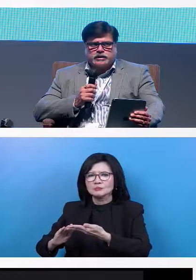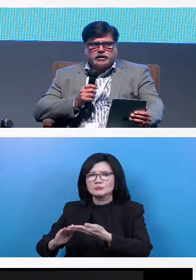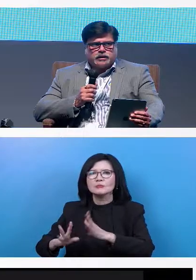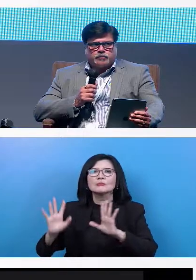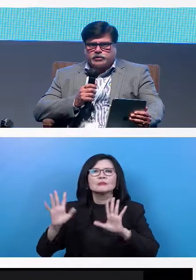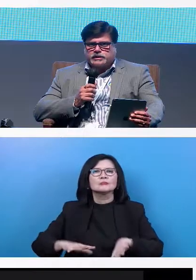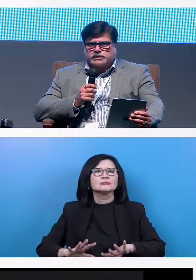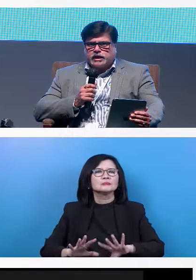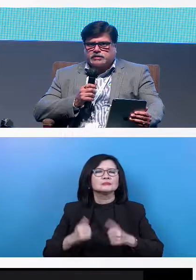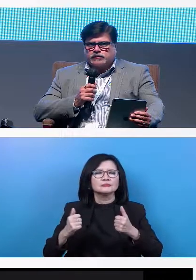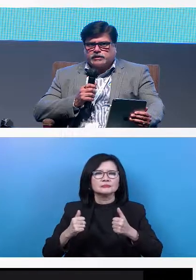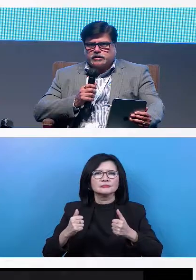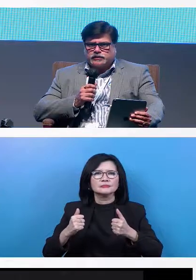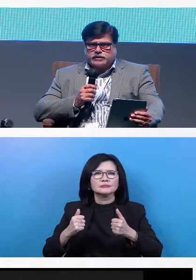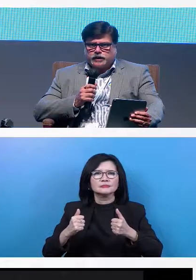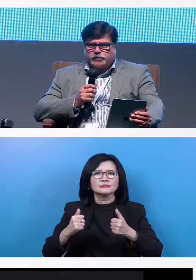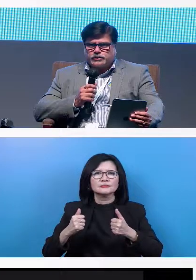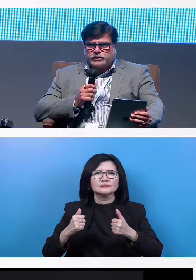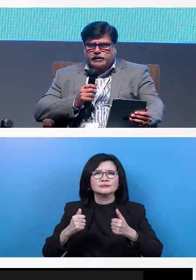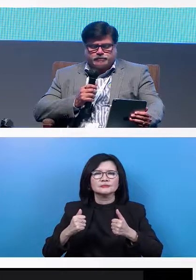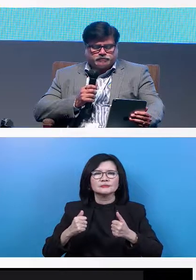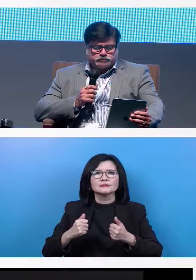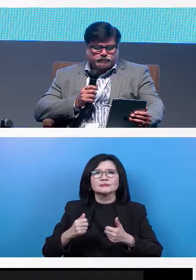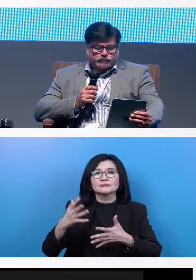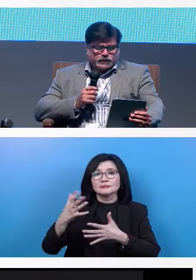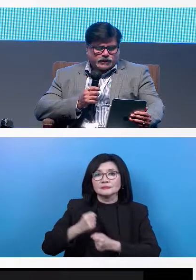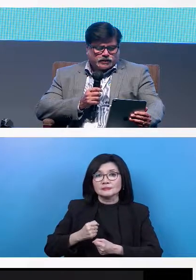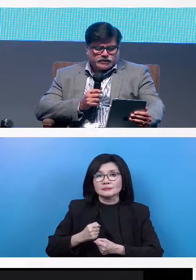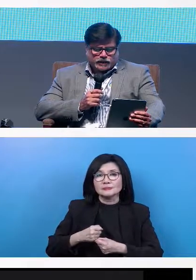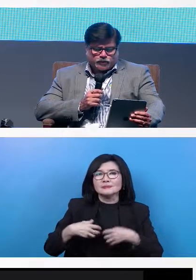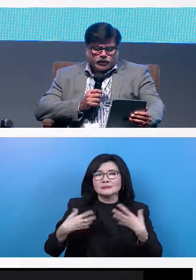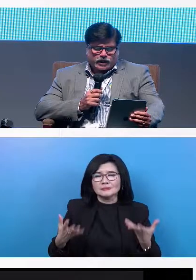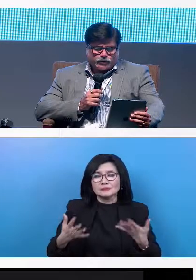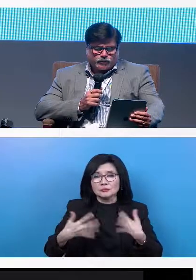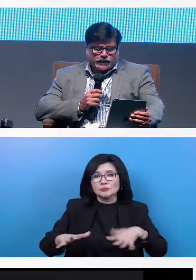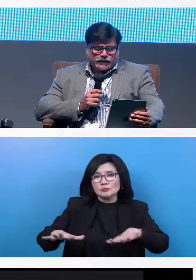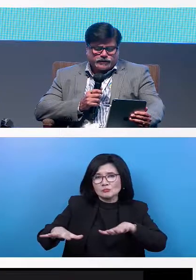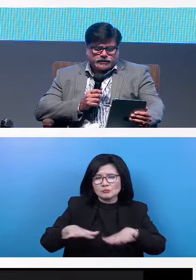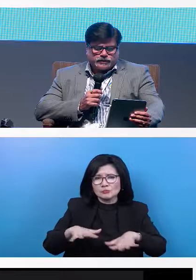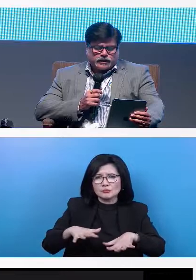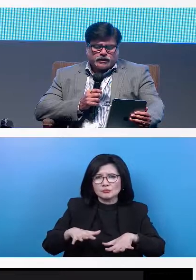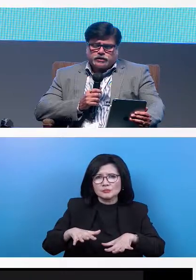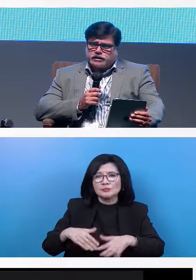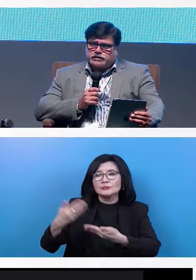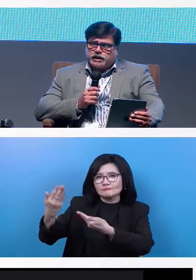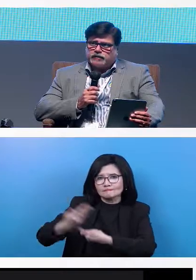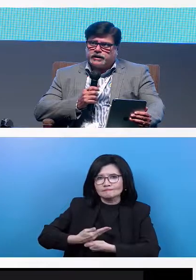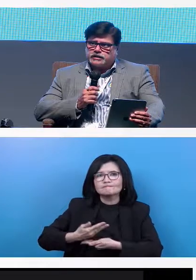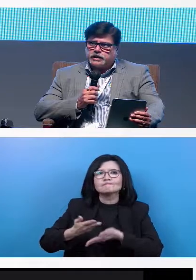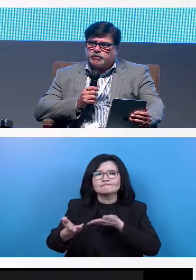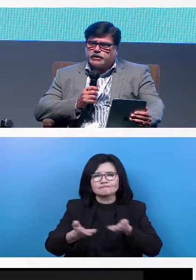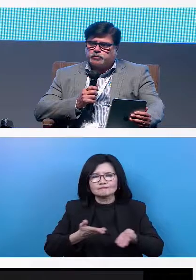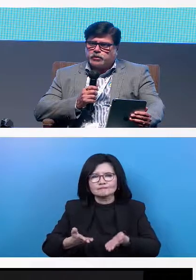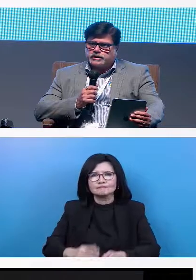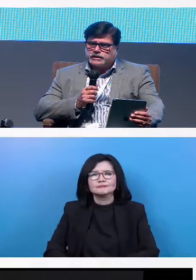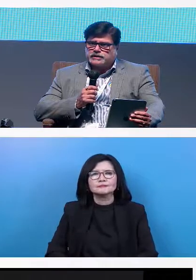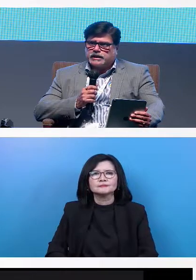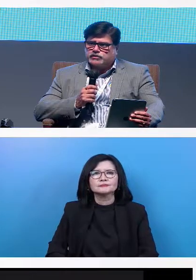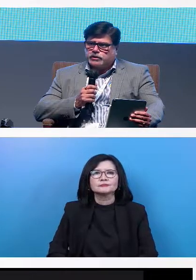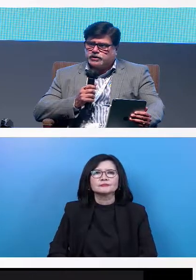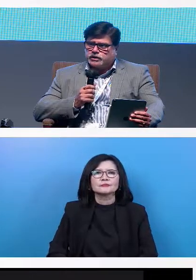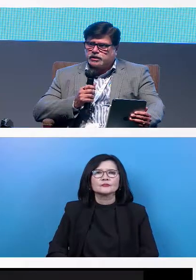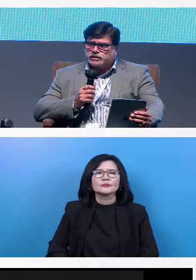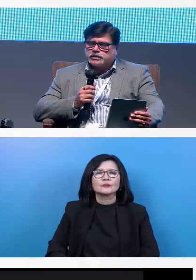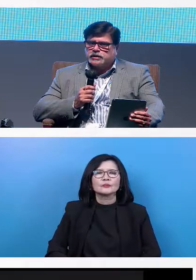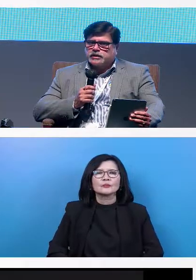expectations post-disaster of the service available to them. The second point I want to make is having established processes